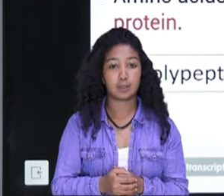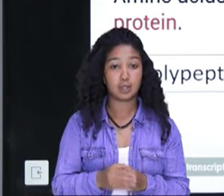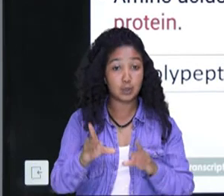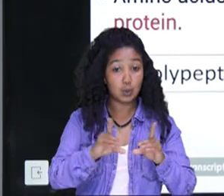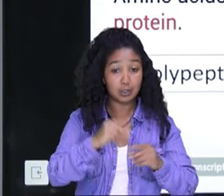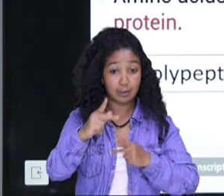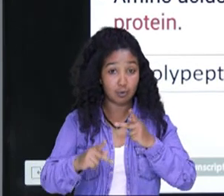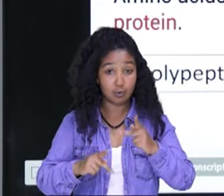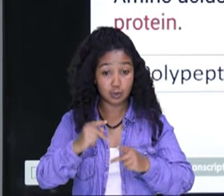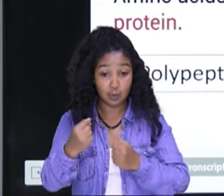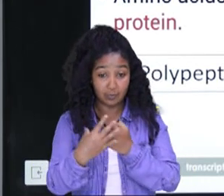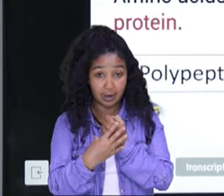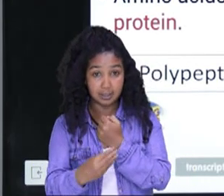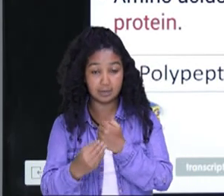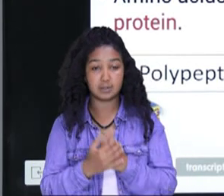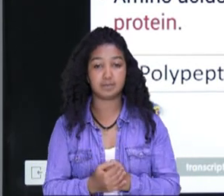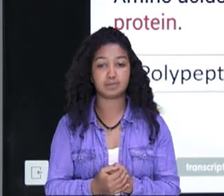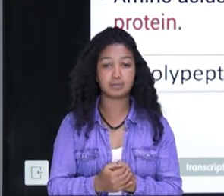during the process of transcription,